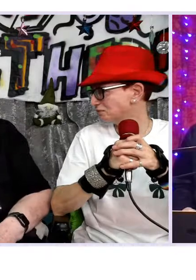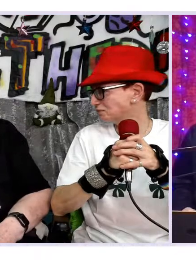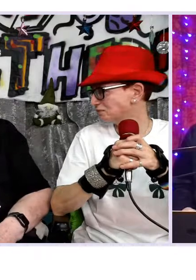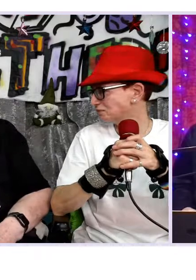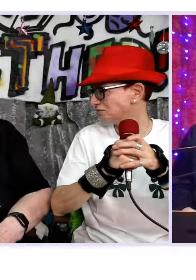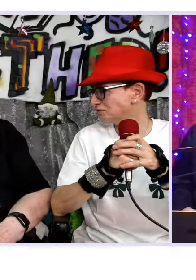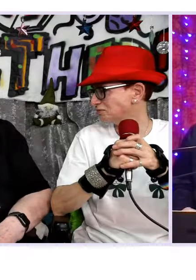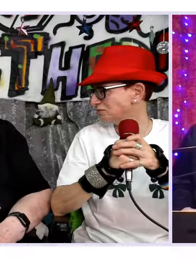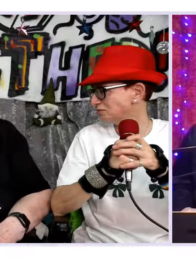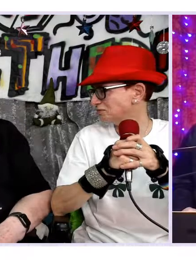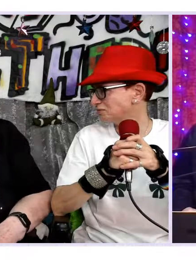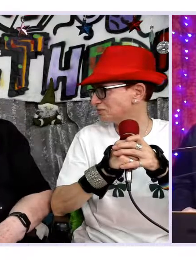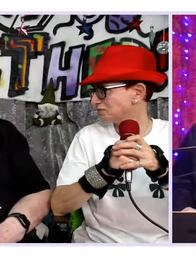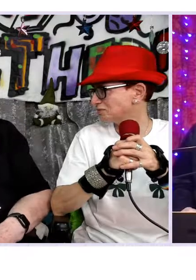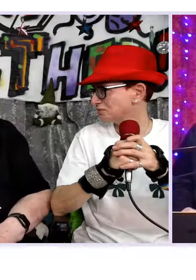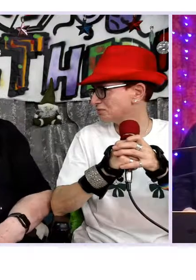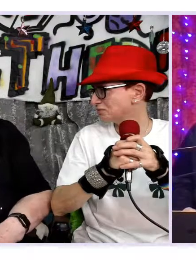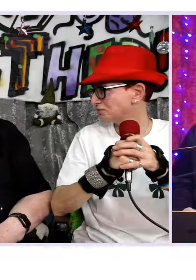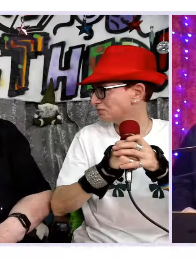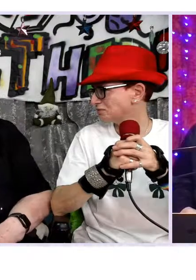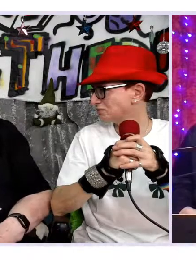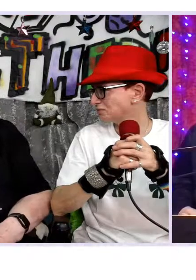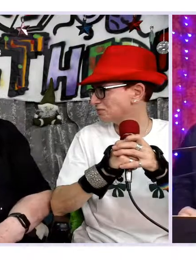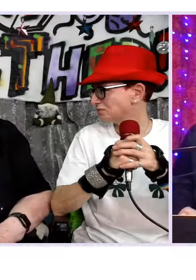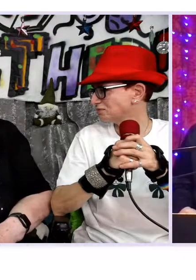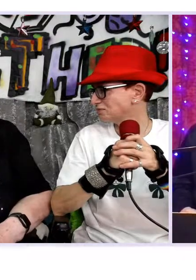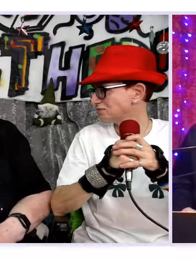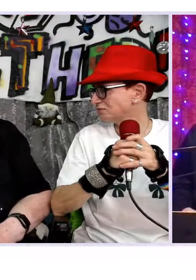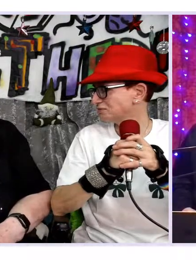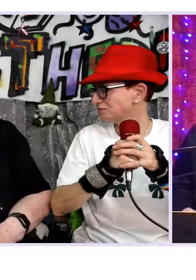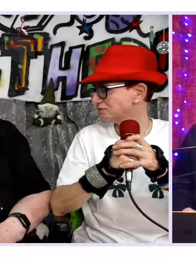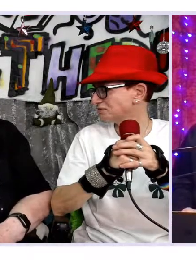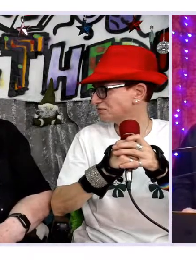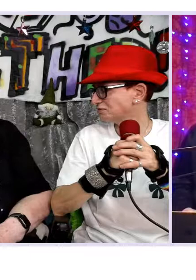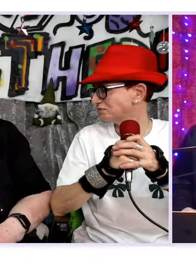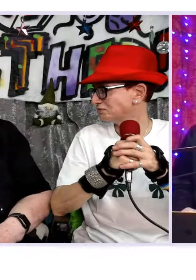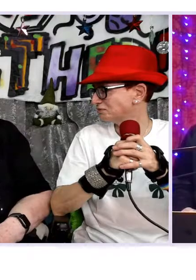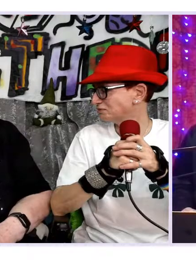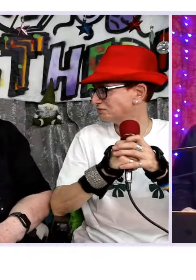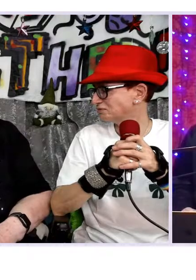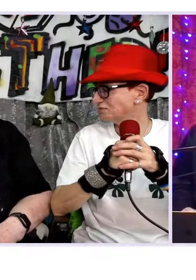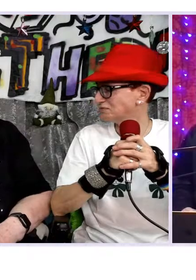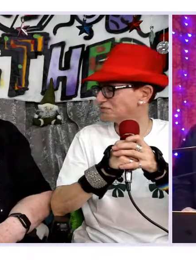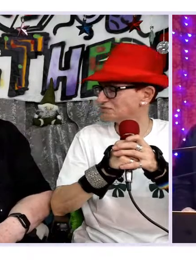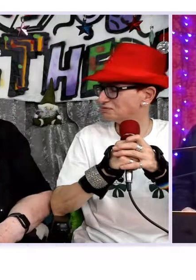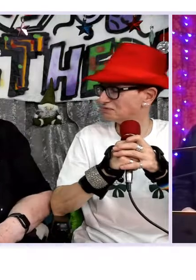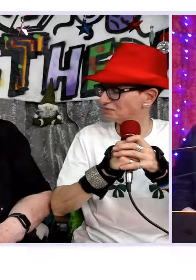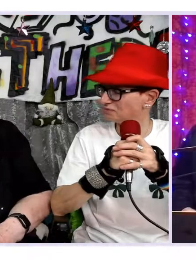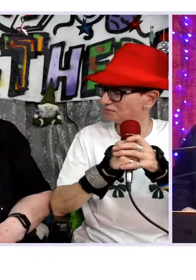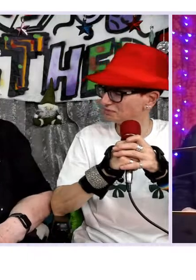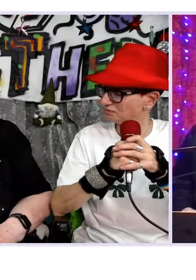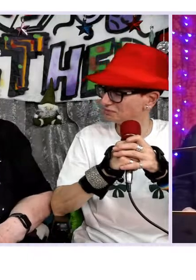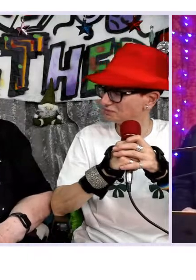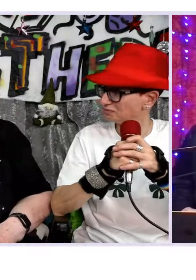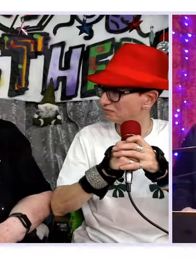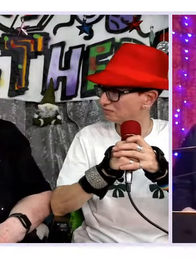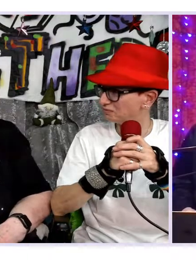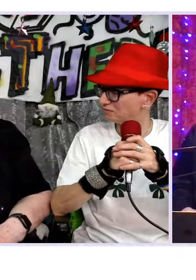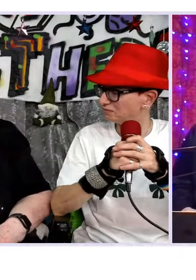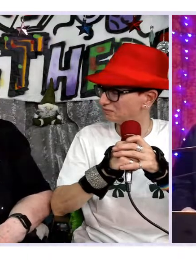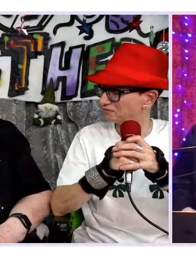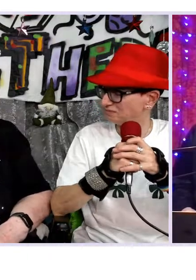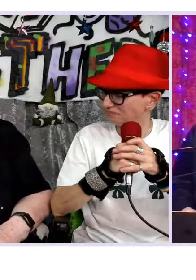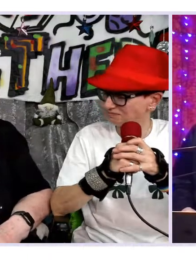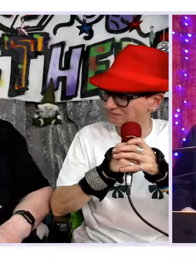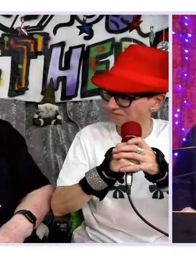on. And in honor of 5 very brave cats who've been to the vets over the last week for their annual checkups, all very successful, I have